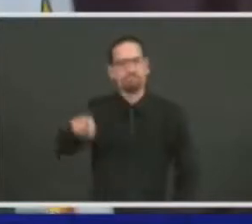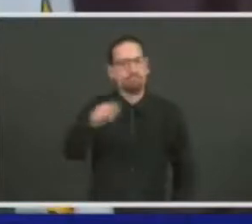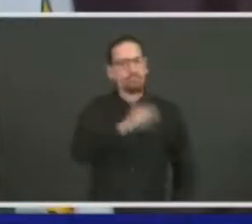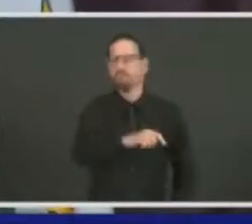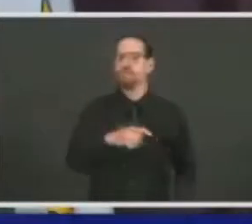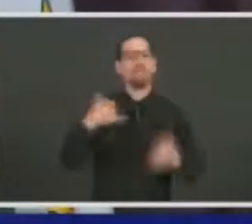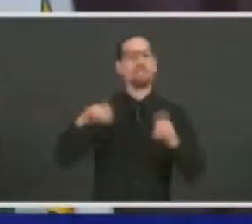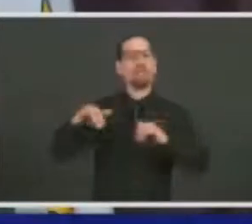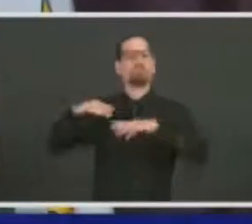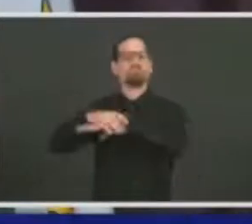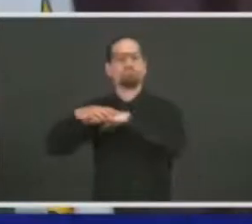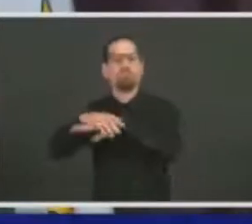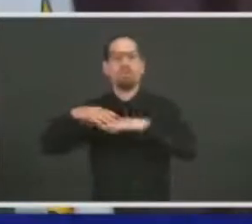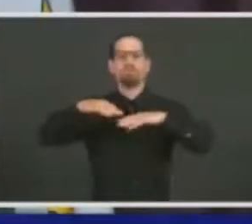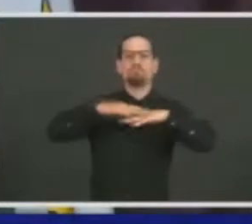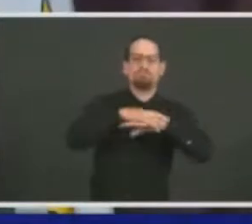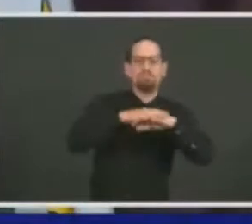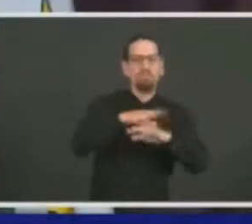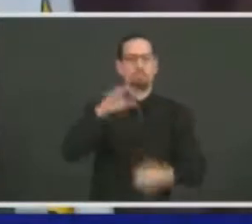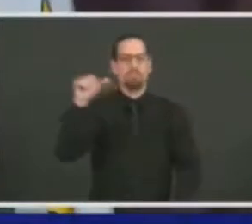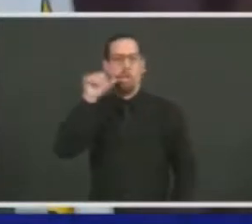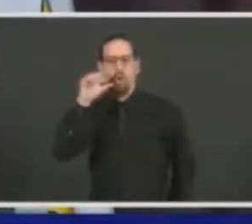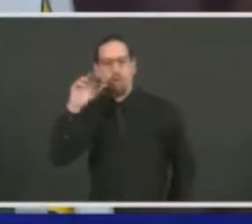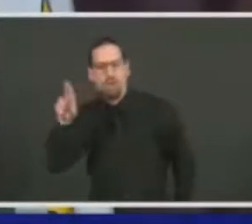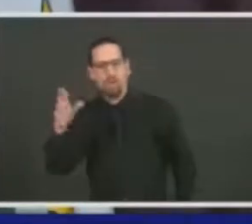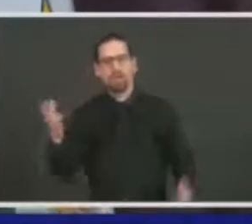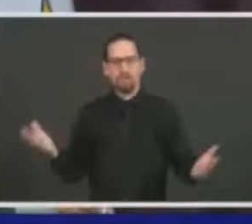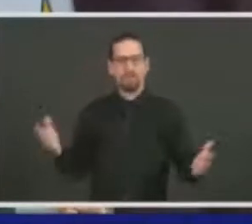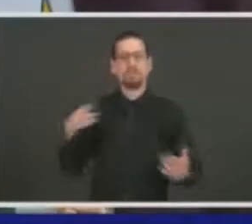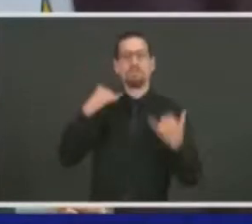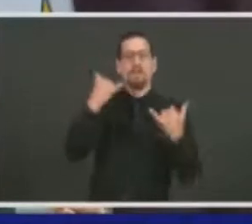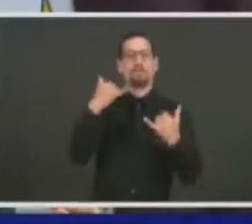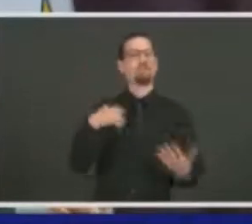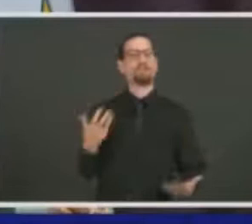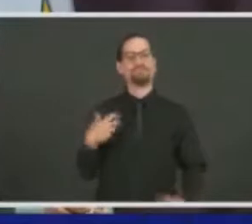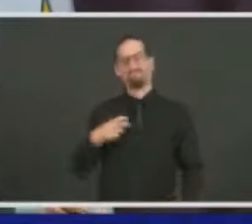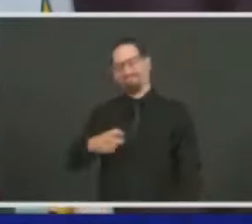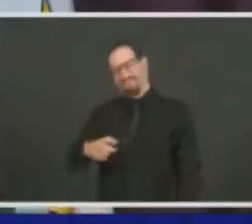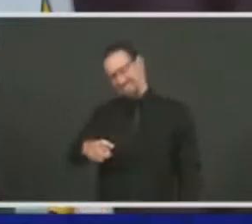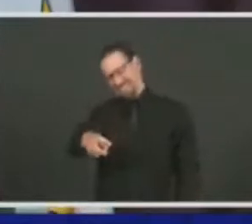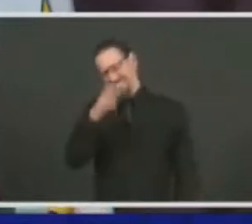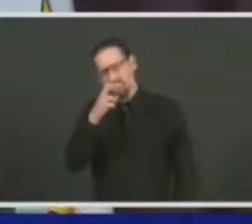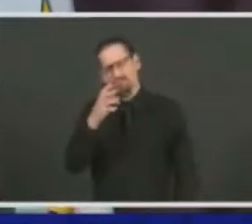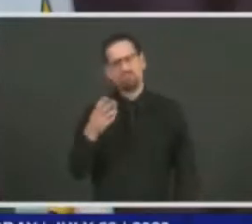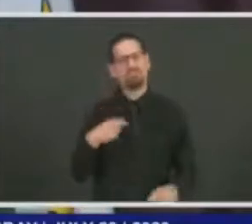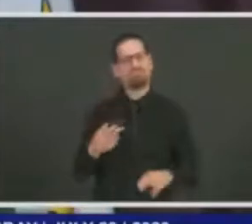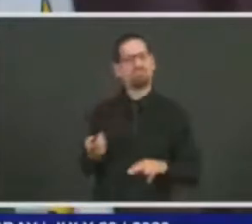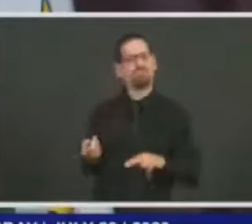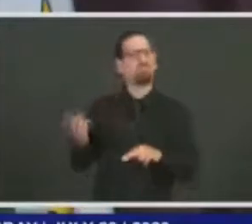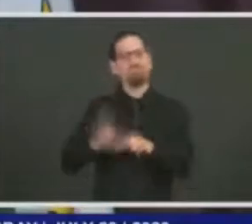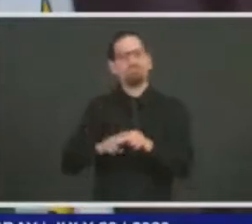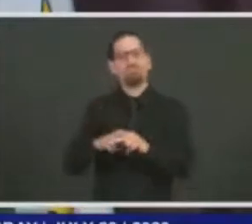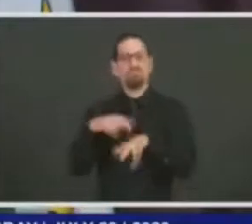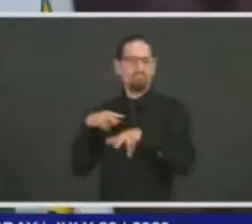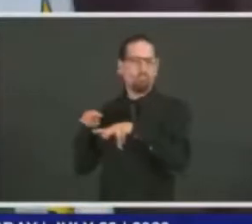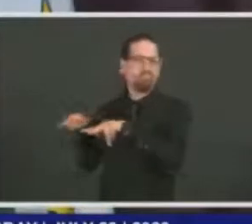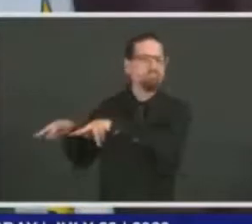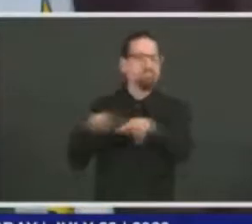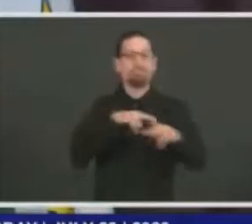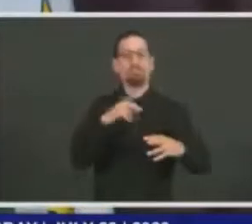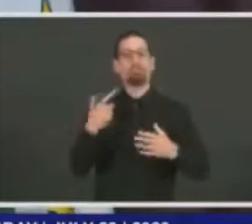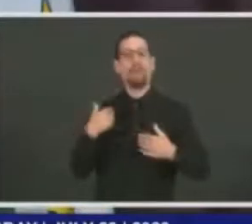it's not fair to the vast majority of restaurants who are following the rules. So the grace period is